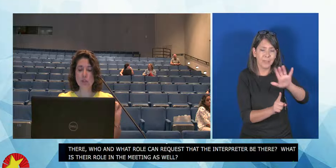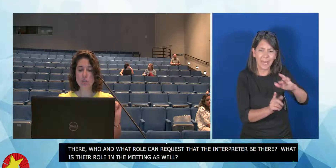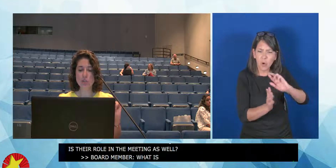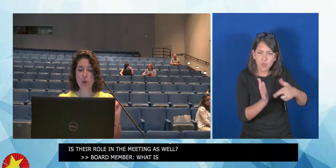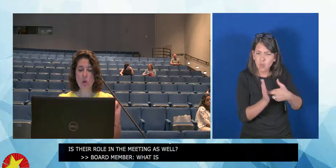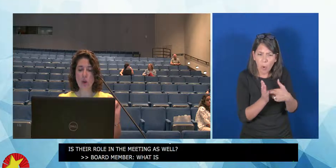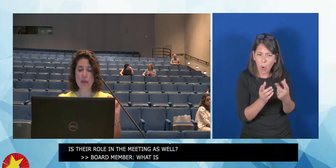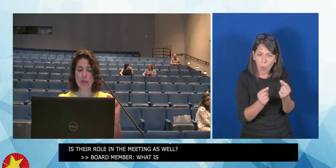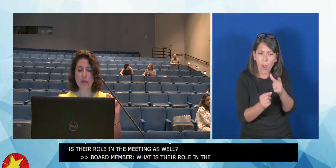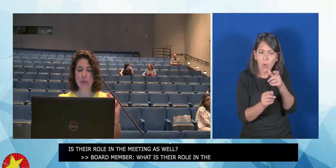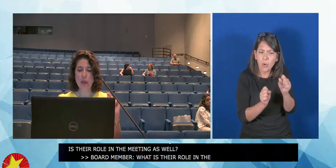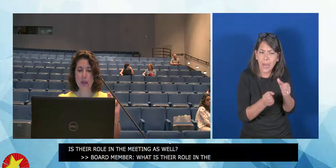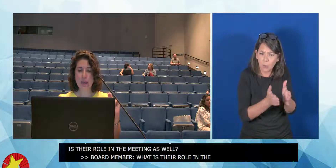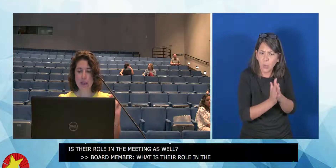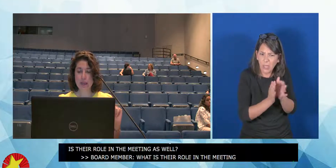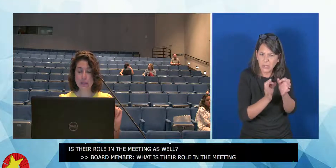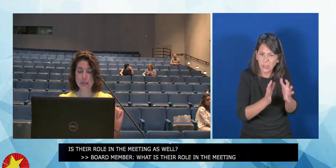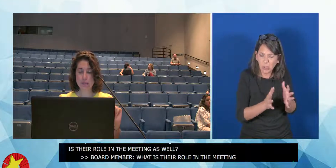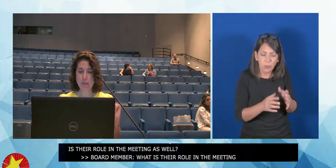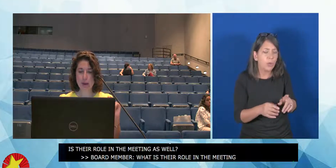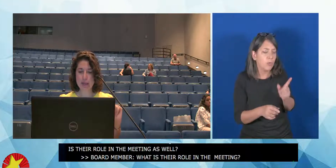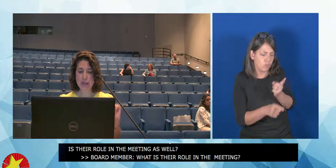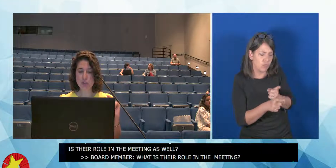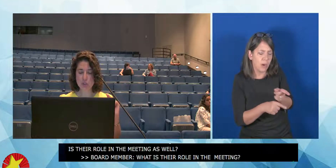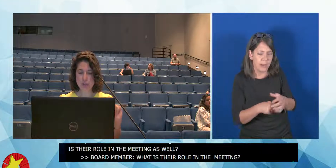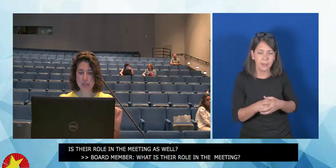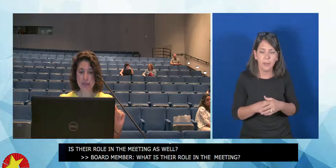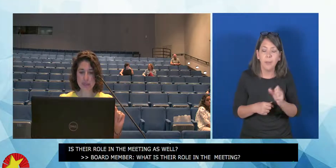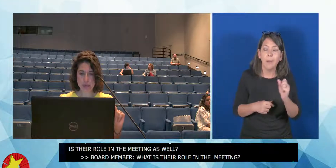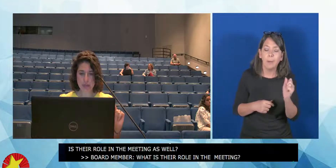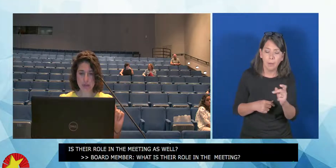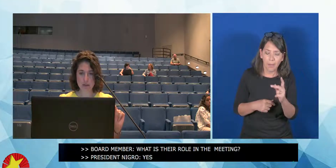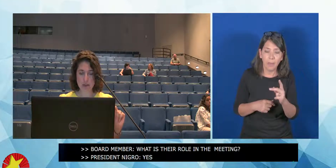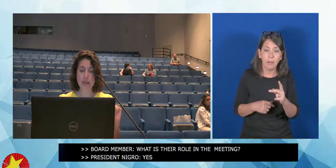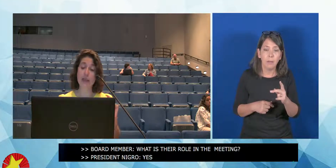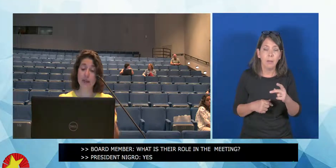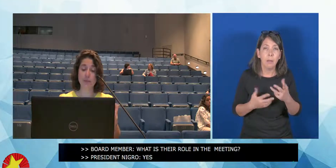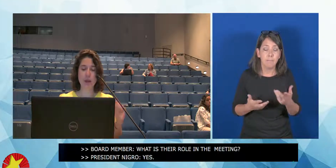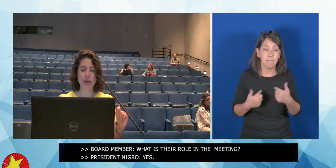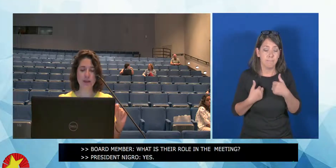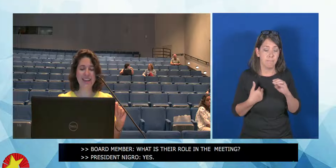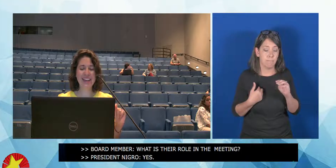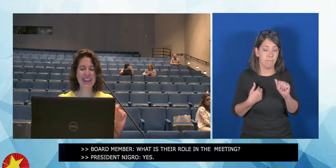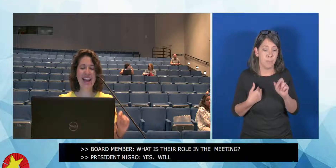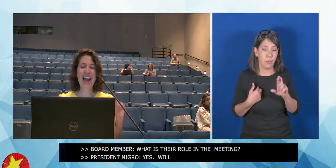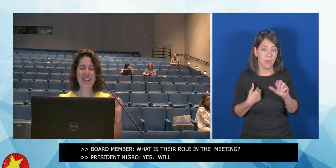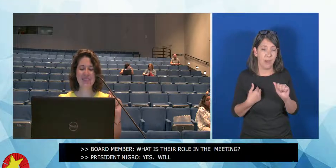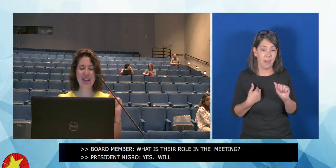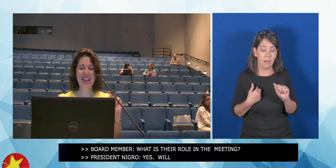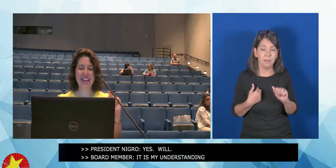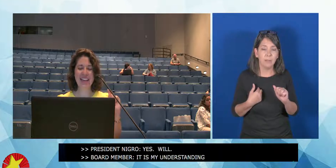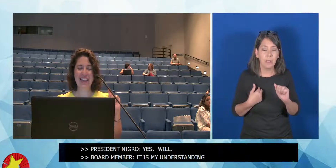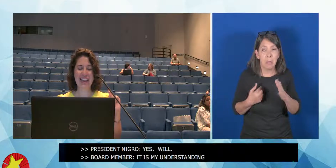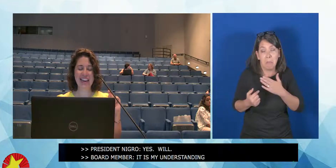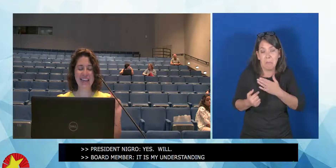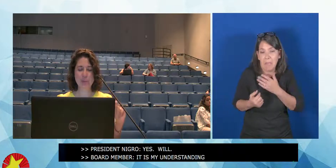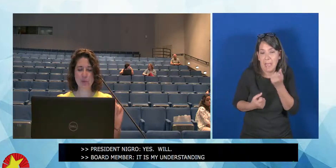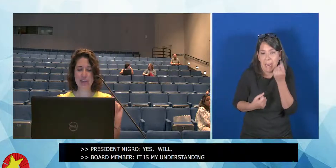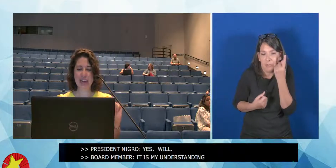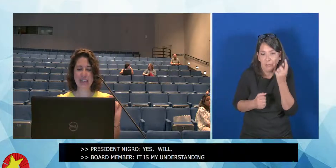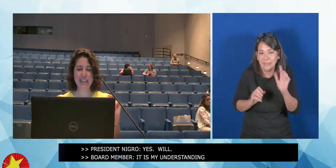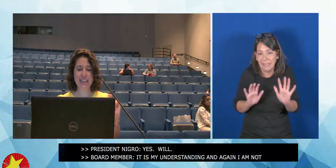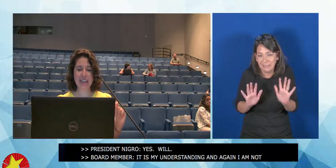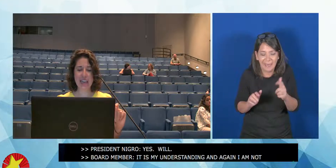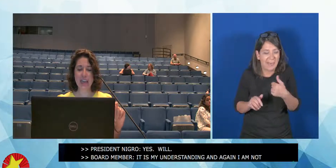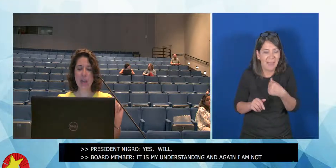Okay, so it is my understanding, and again, I'm not an expert